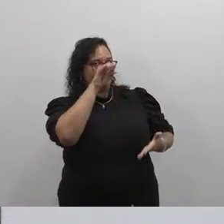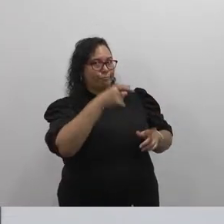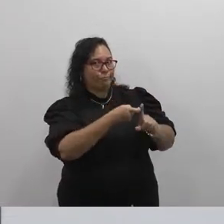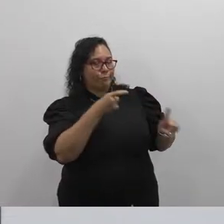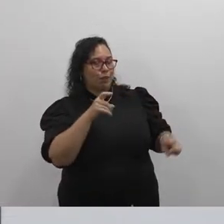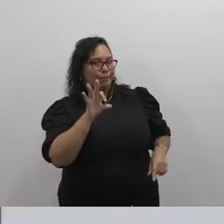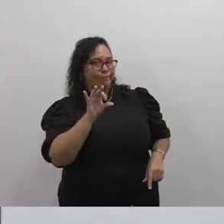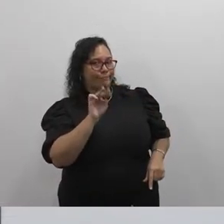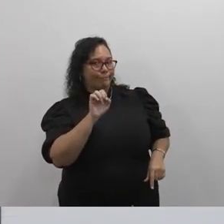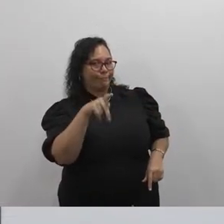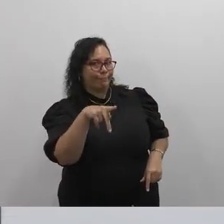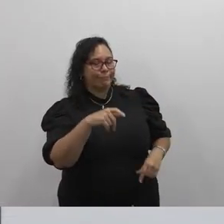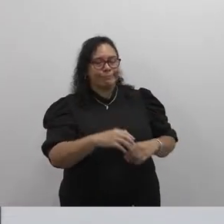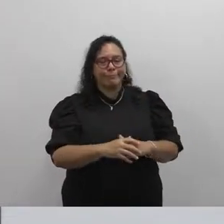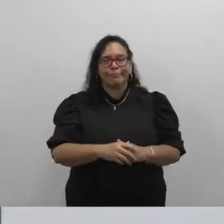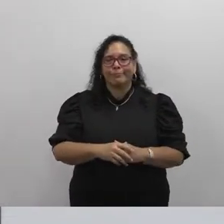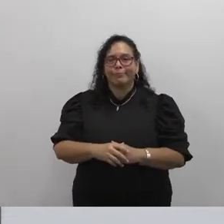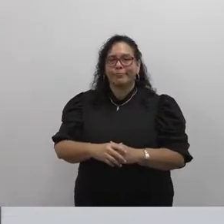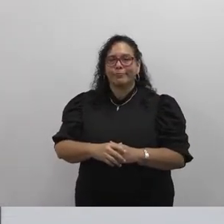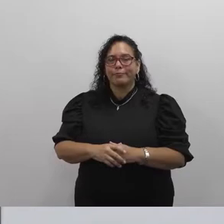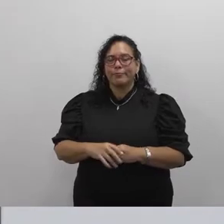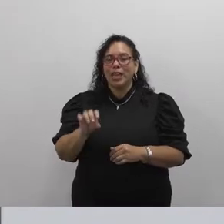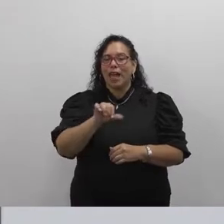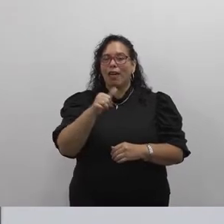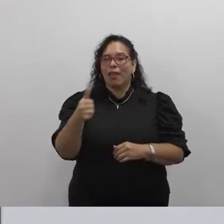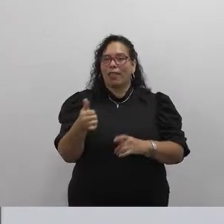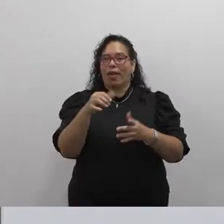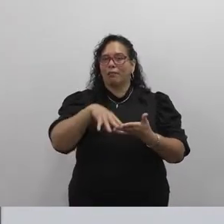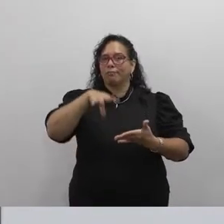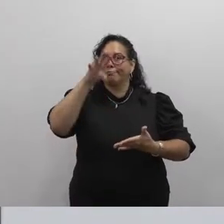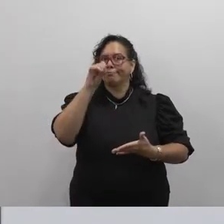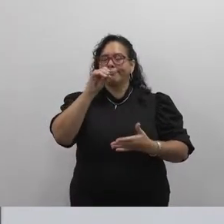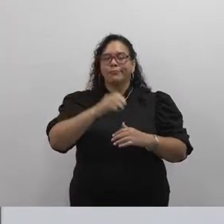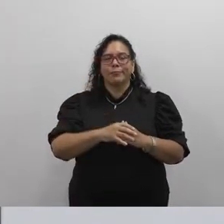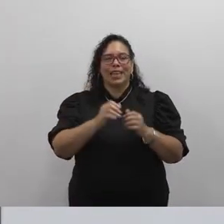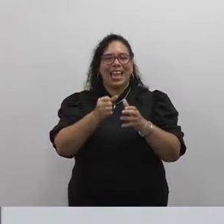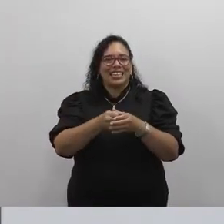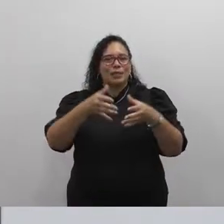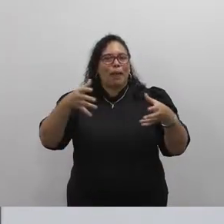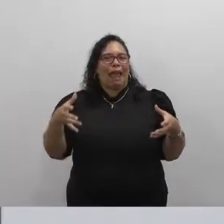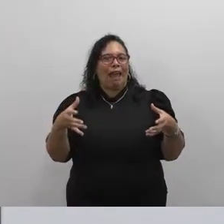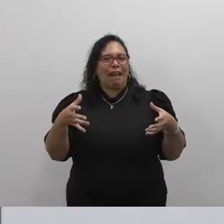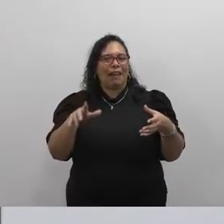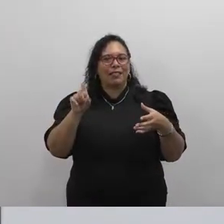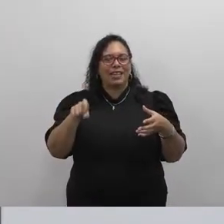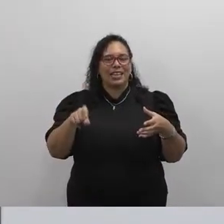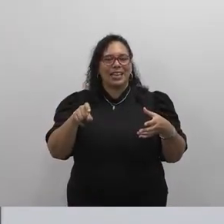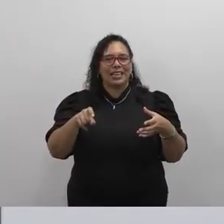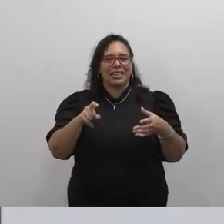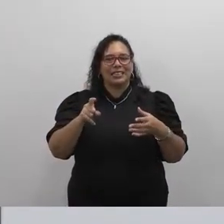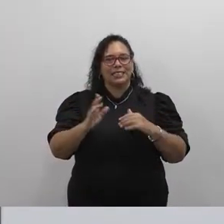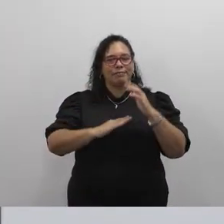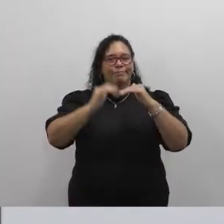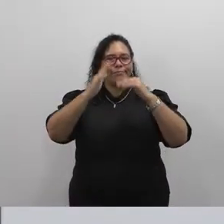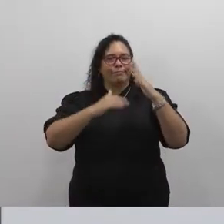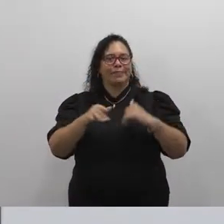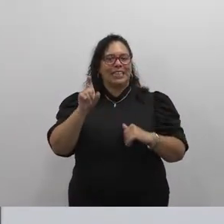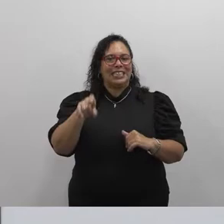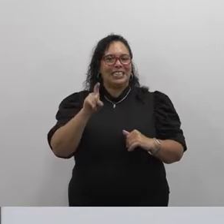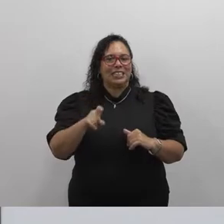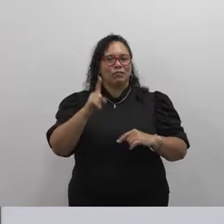well. Third key takeaway is really expanding the needs of our facilities for our diverse student